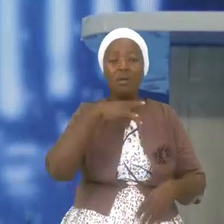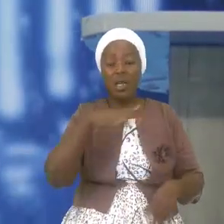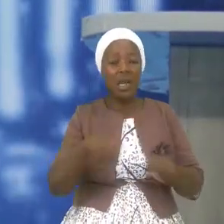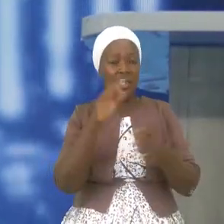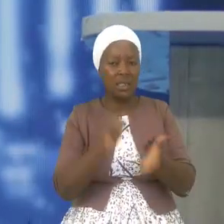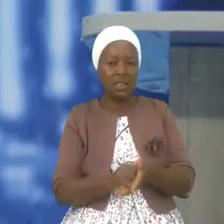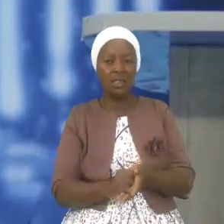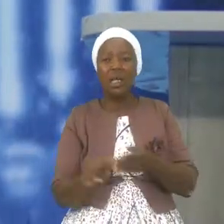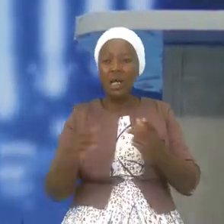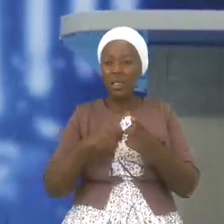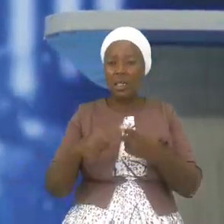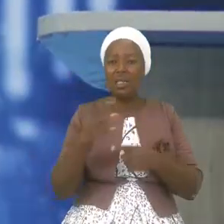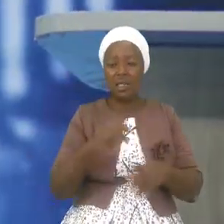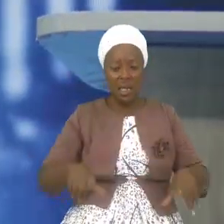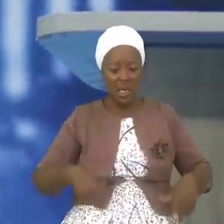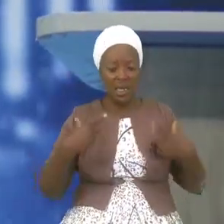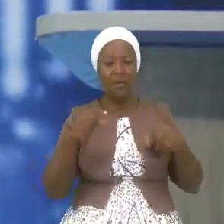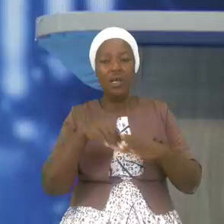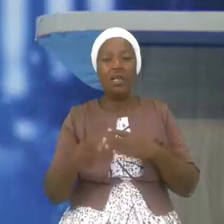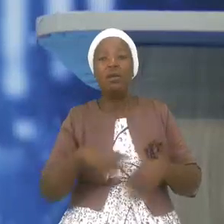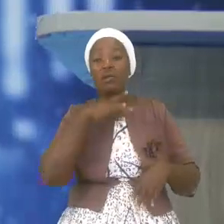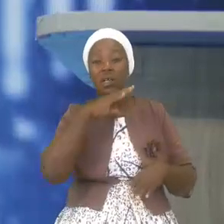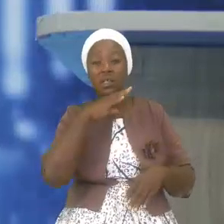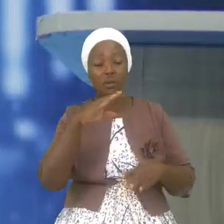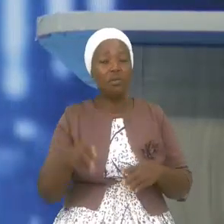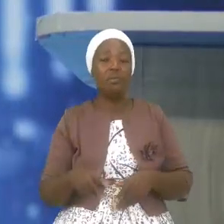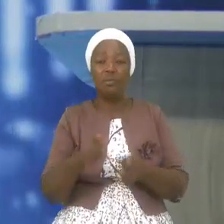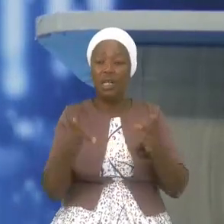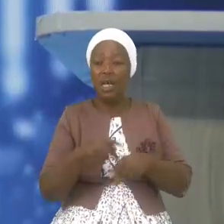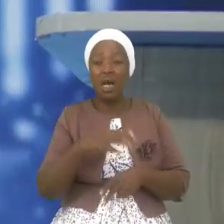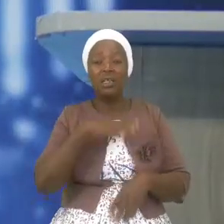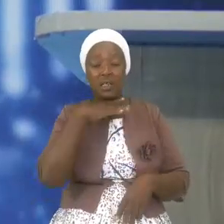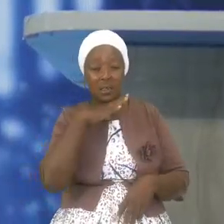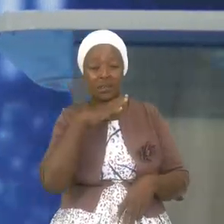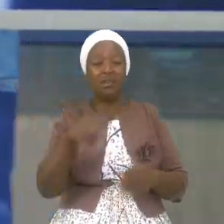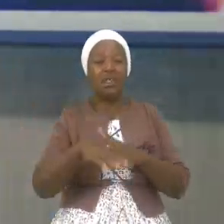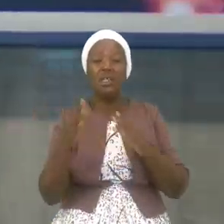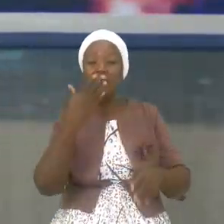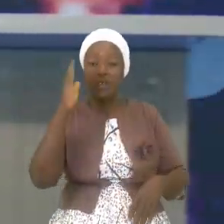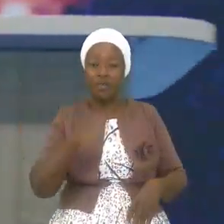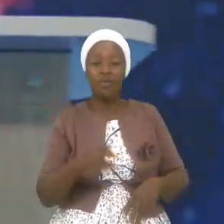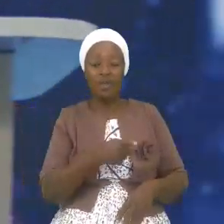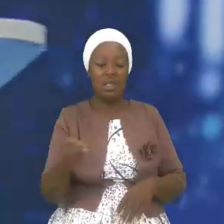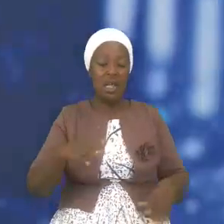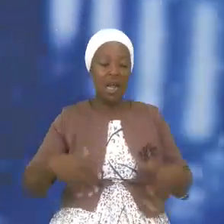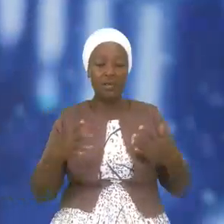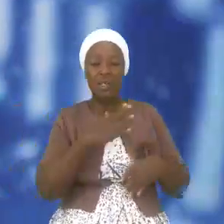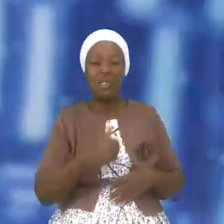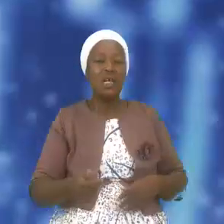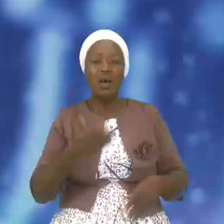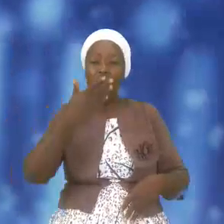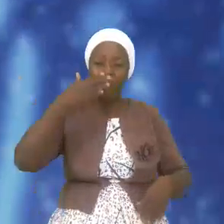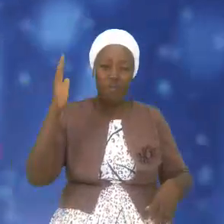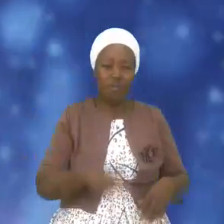they dwell in evil. Their lives are blasphemous against the Lord. And then it says, it's from